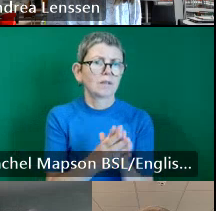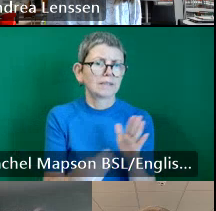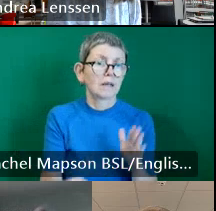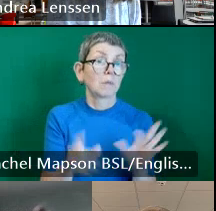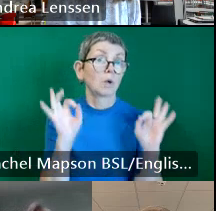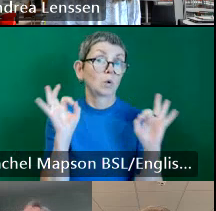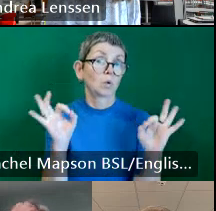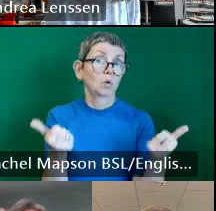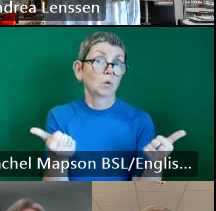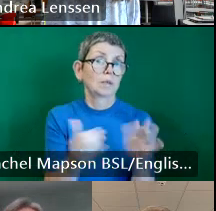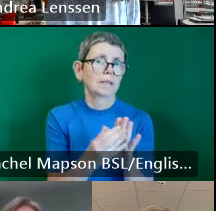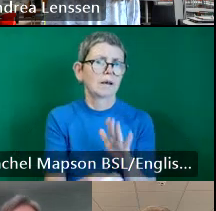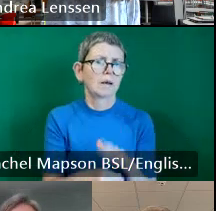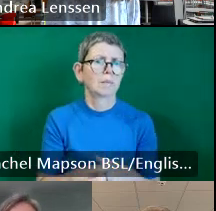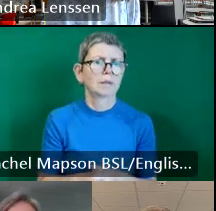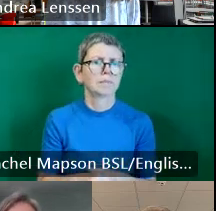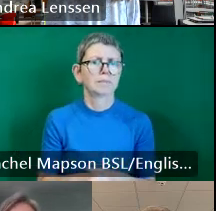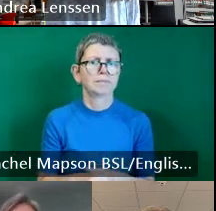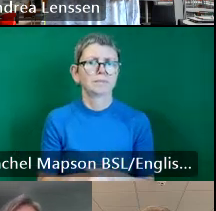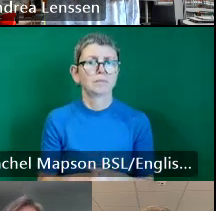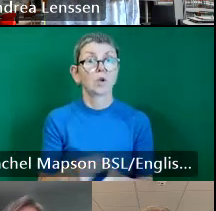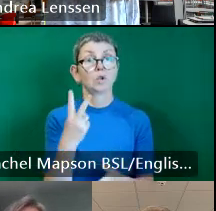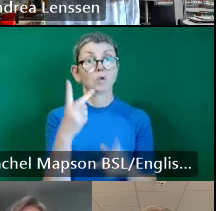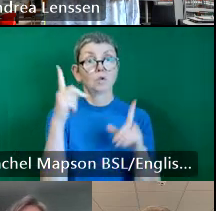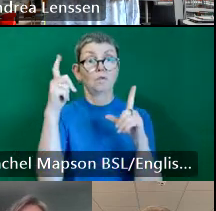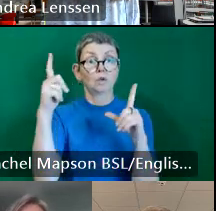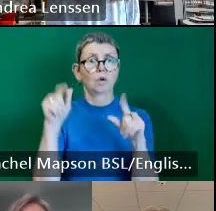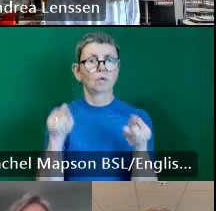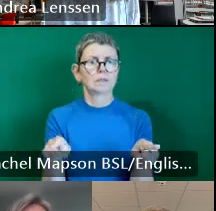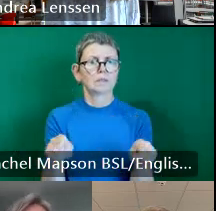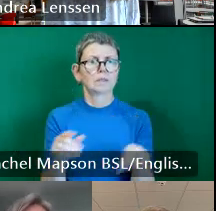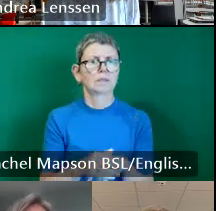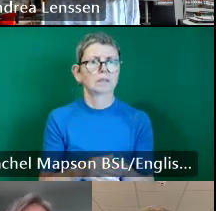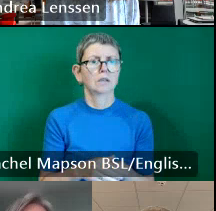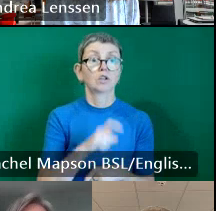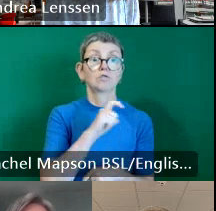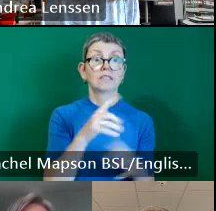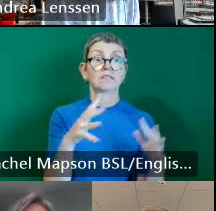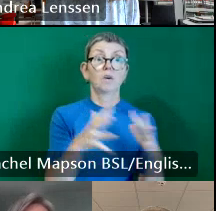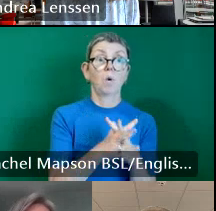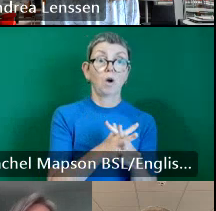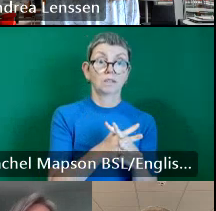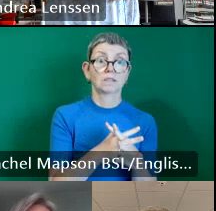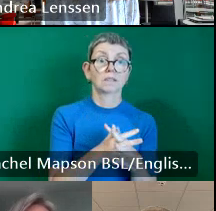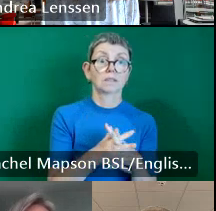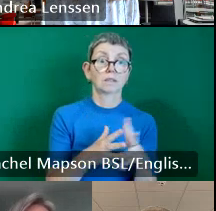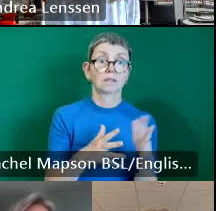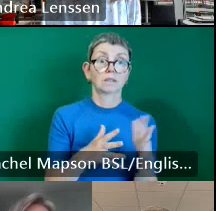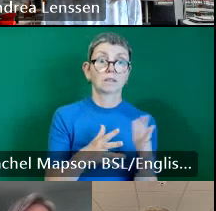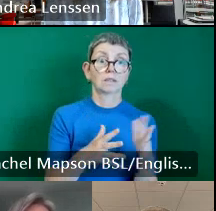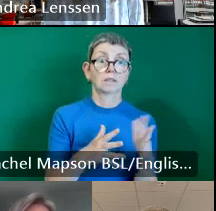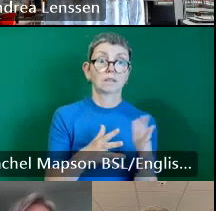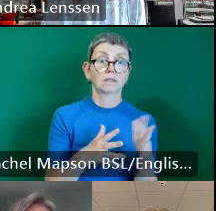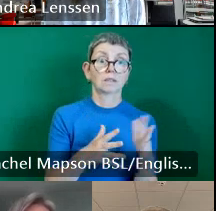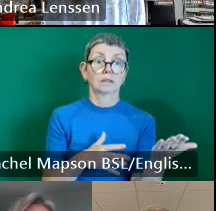example. So if you look at these two pictures, Christopher Watts, this is the image that they